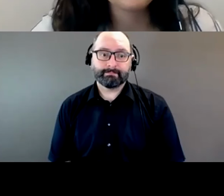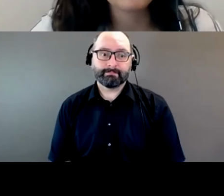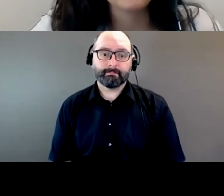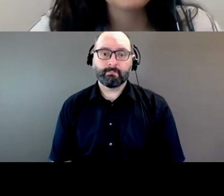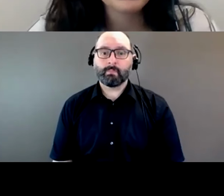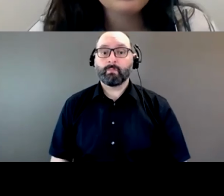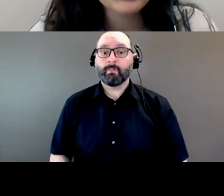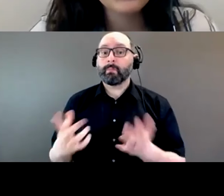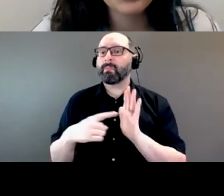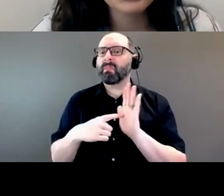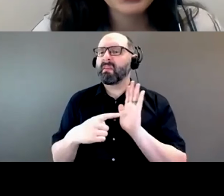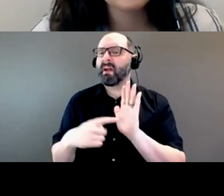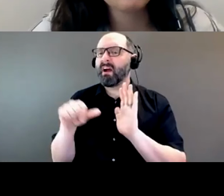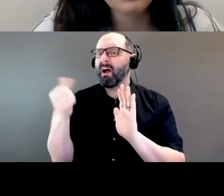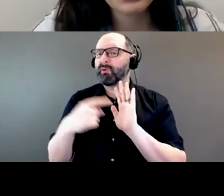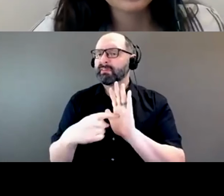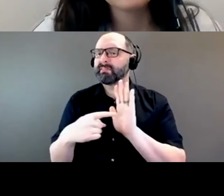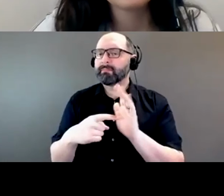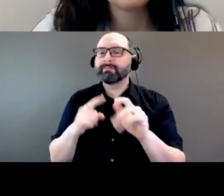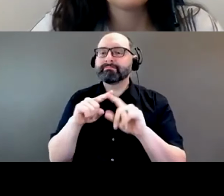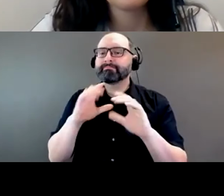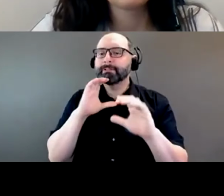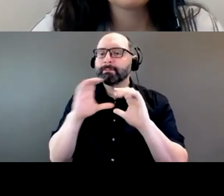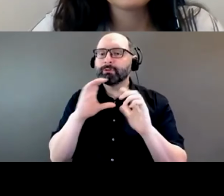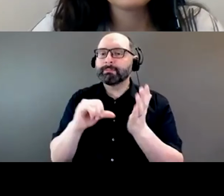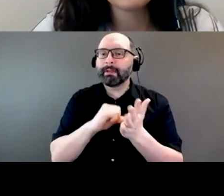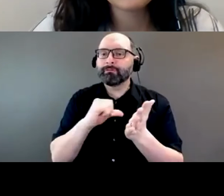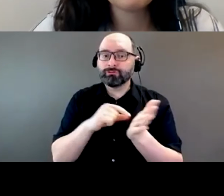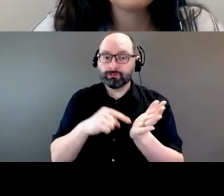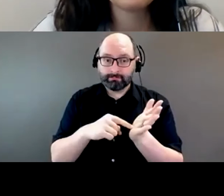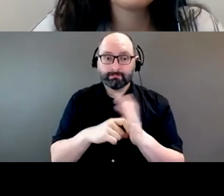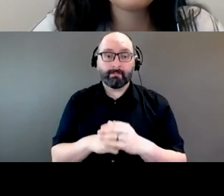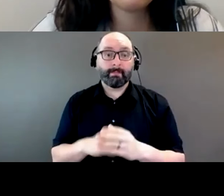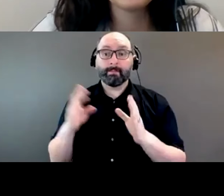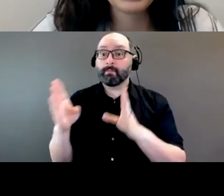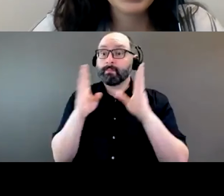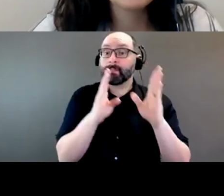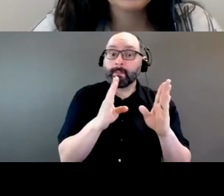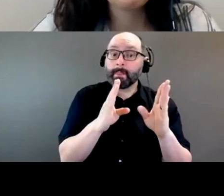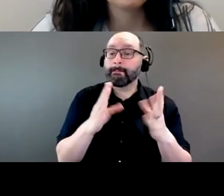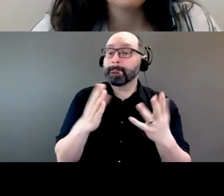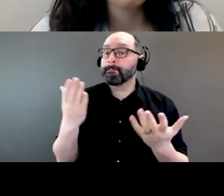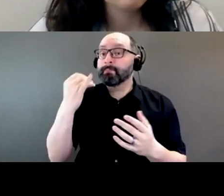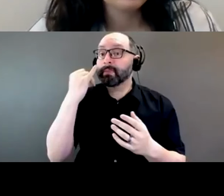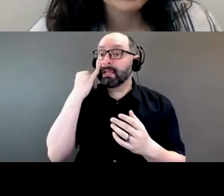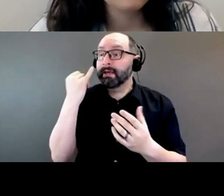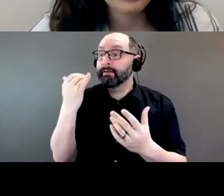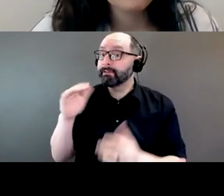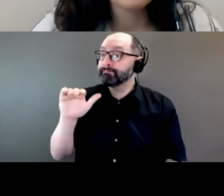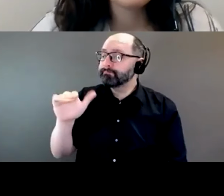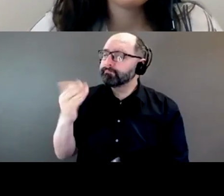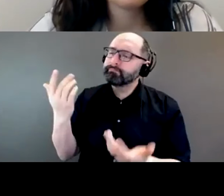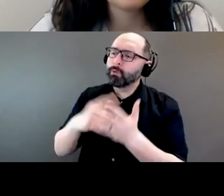I just wanted to show some other examples of communication book pages. This one here could be used if you want to ask them, what would you